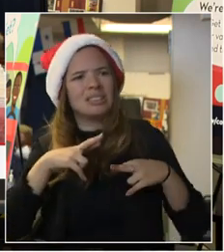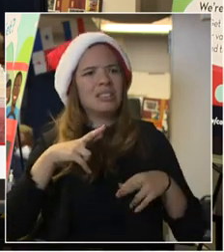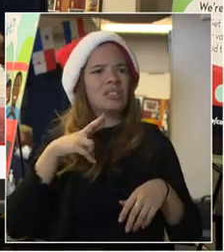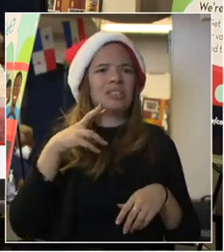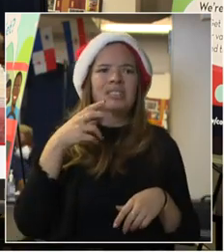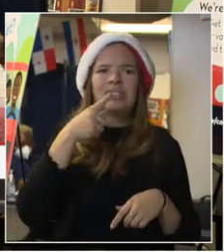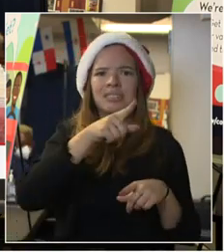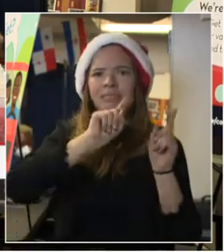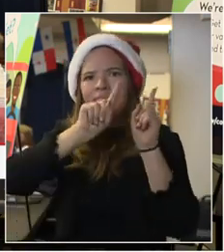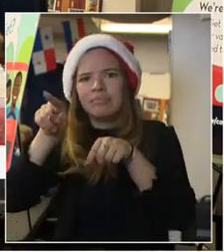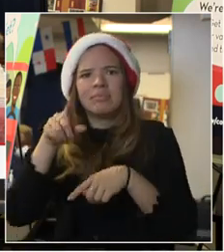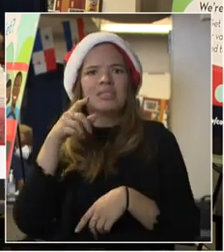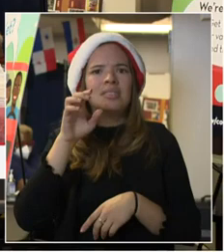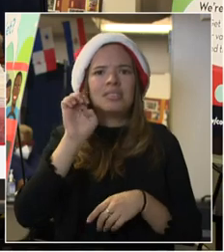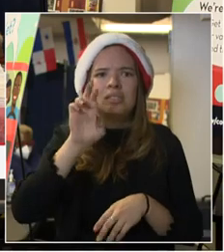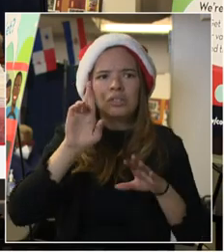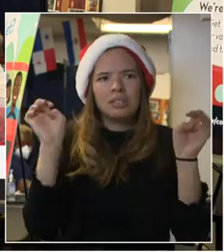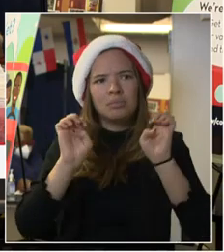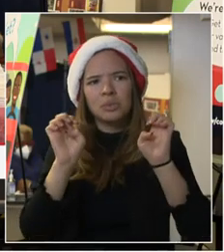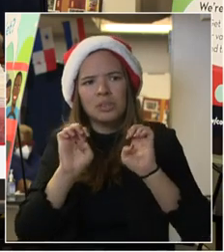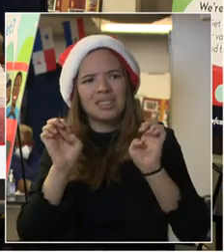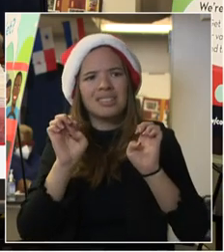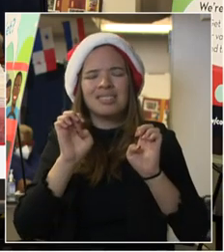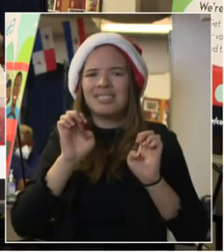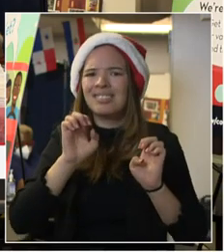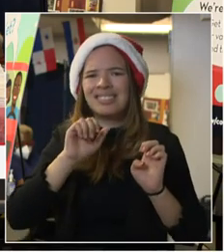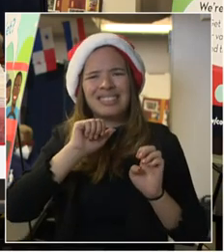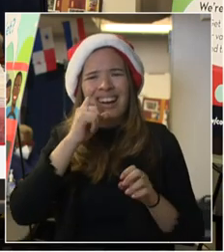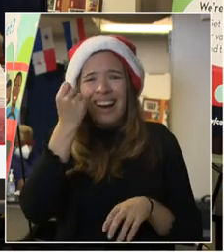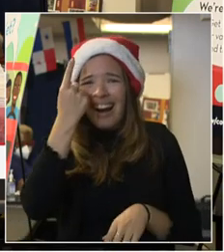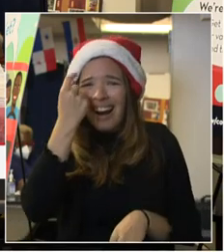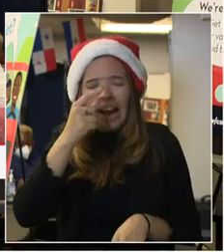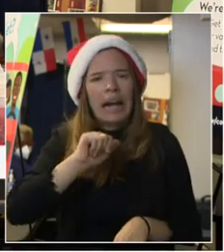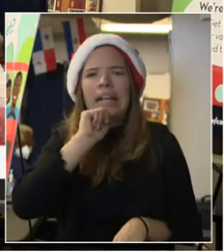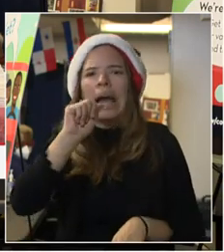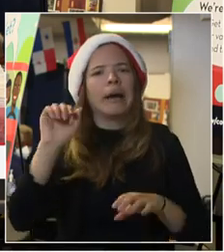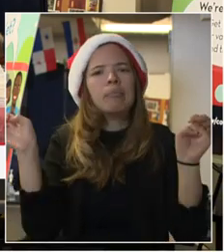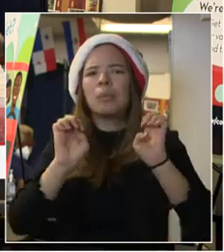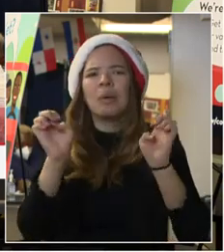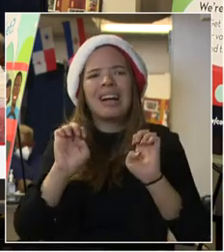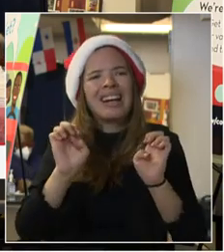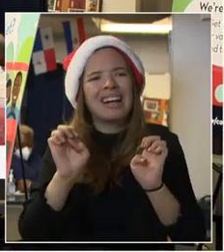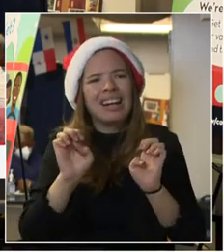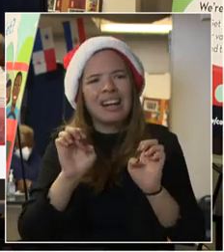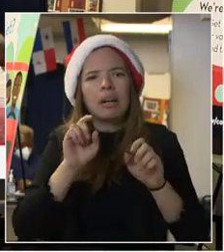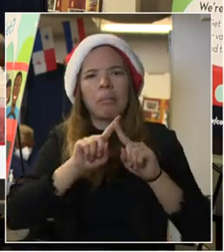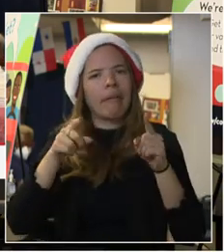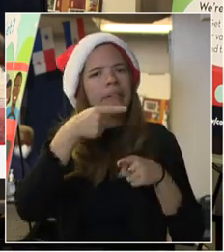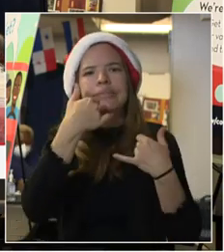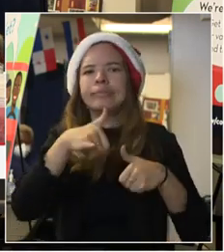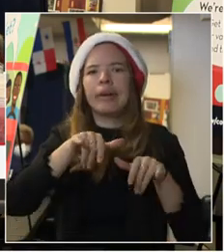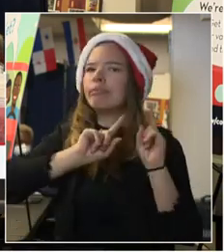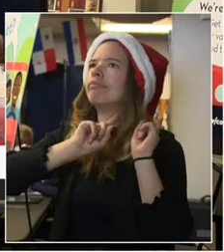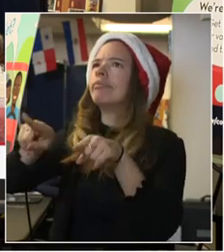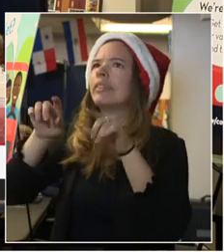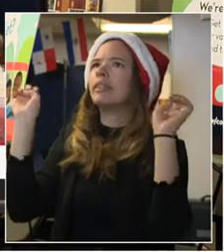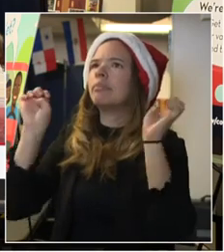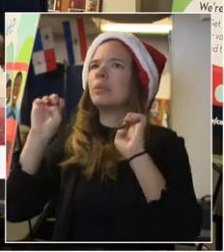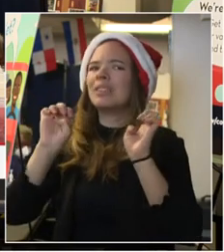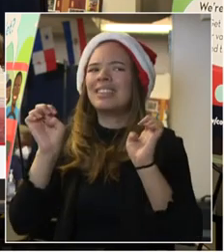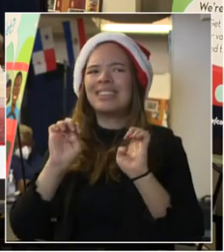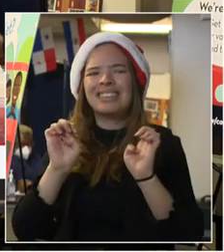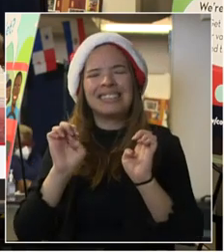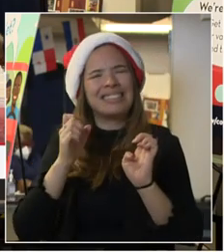for what has to be considered low acuity problems, and this spikes the demand for services from staff that are already